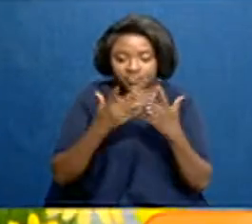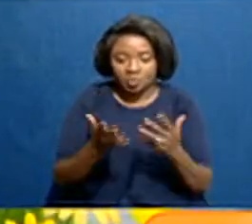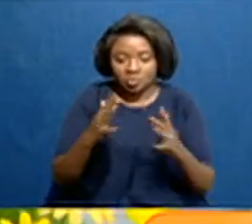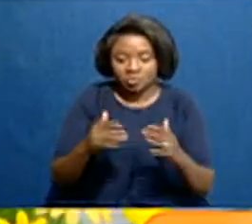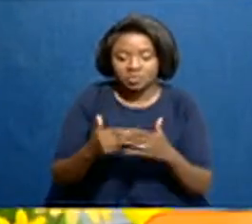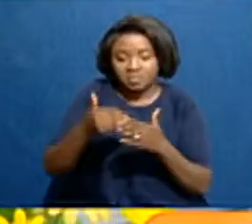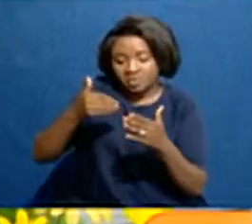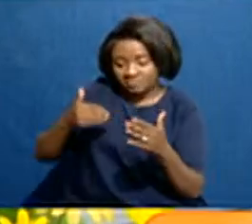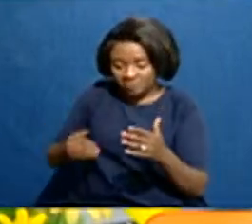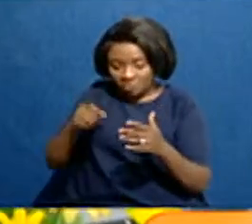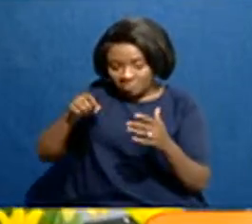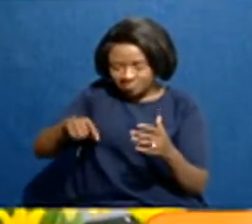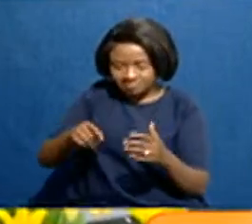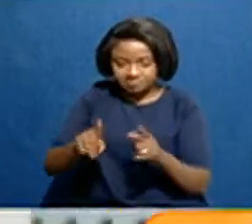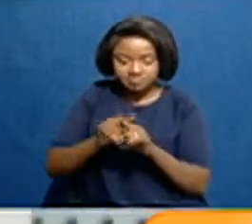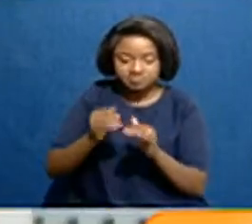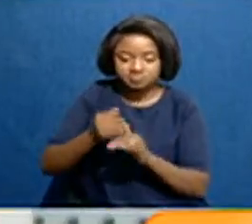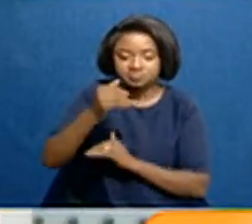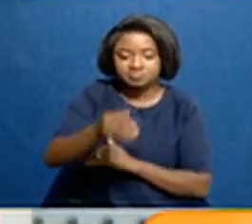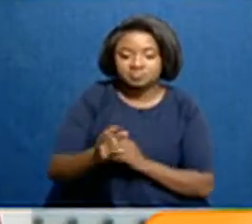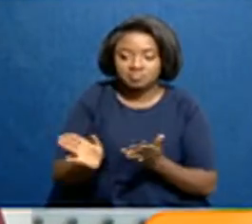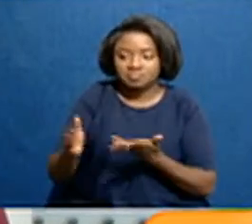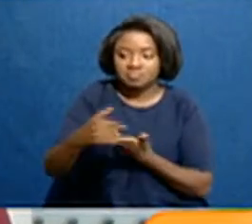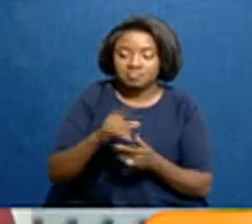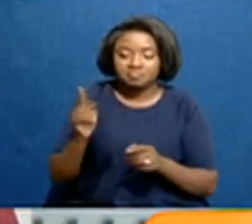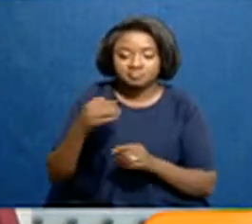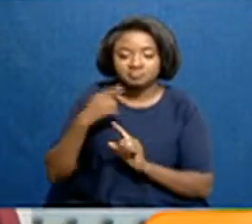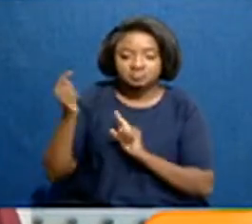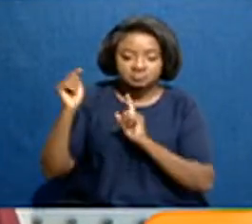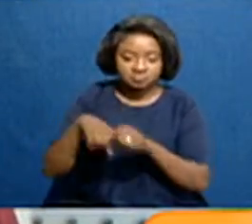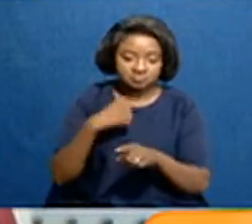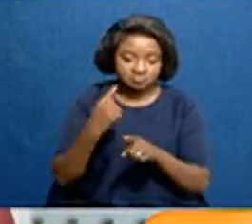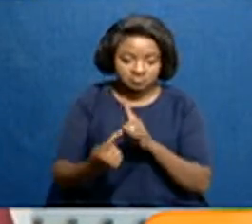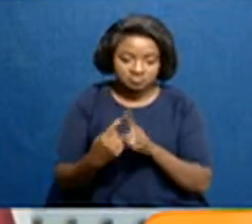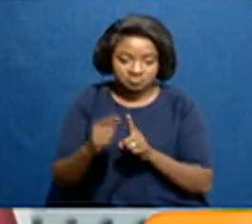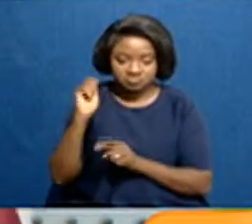farming. I came to Kenya about 12 years ago